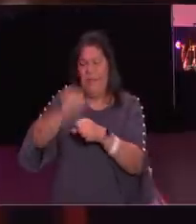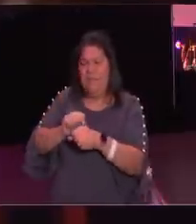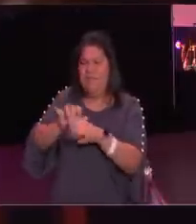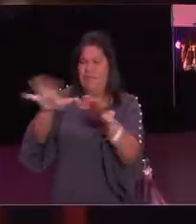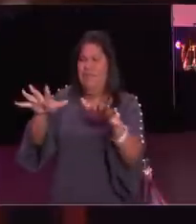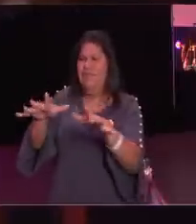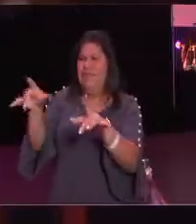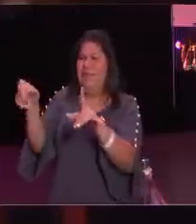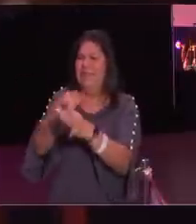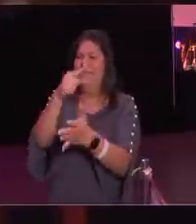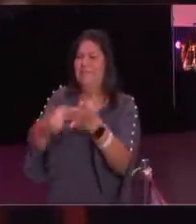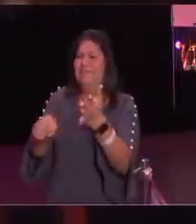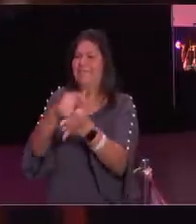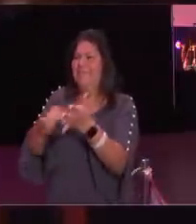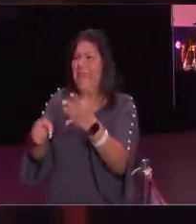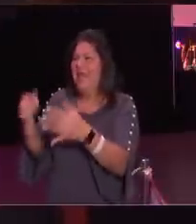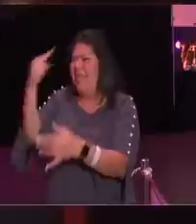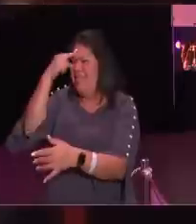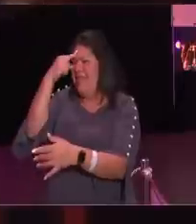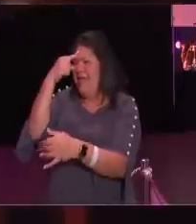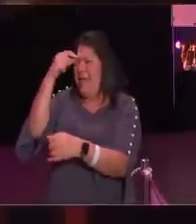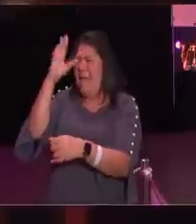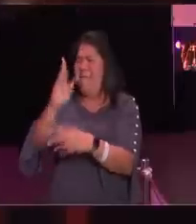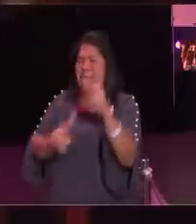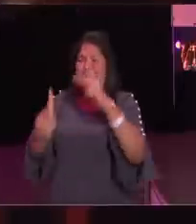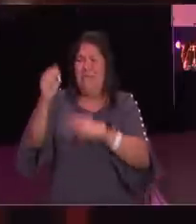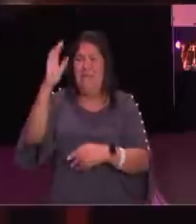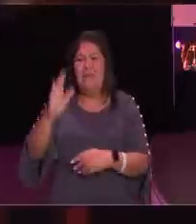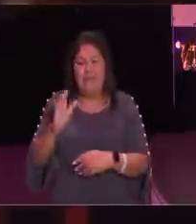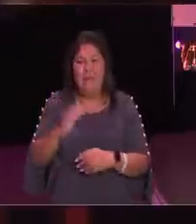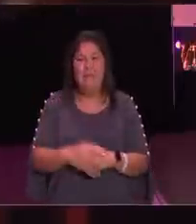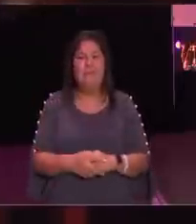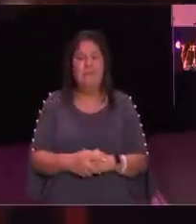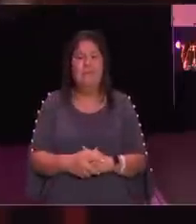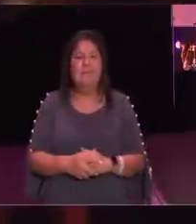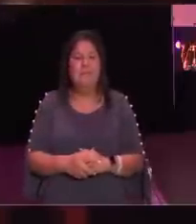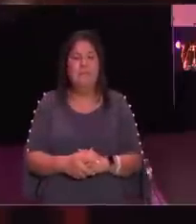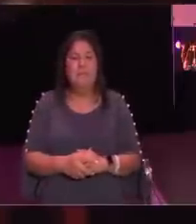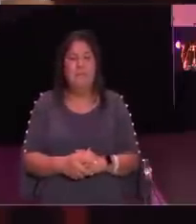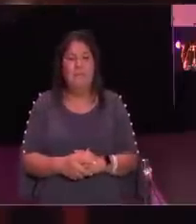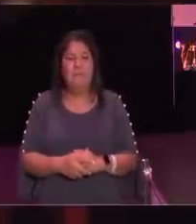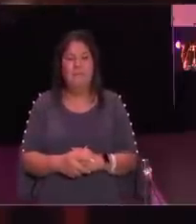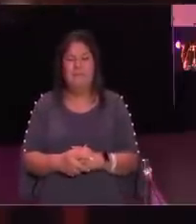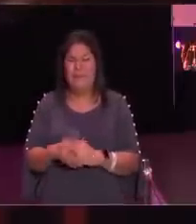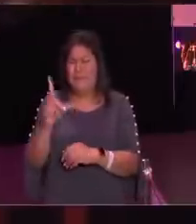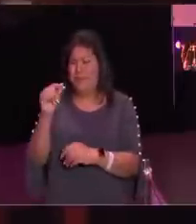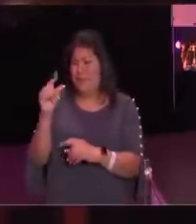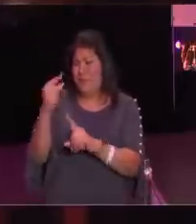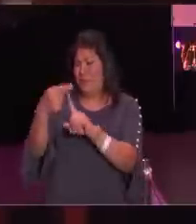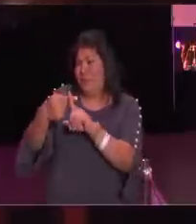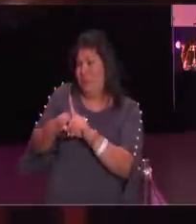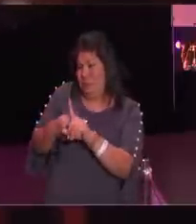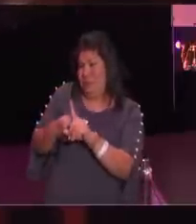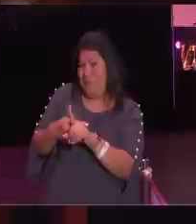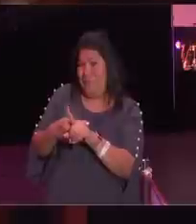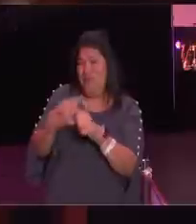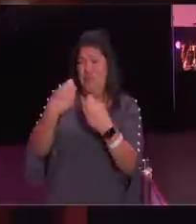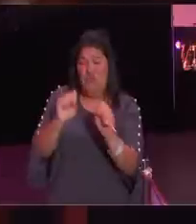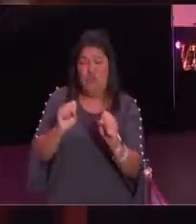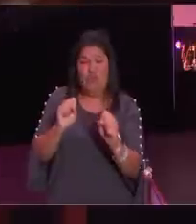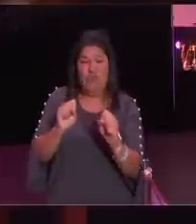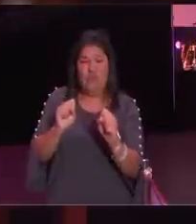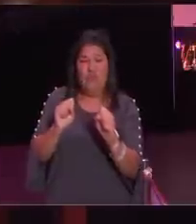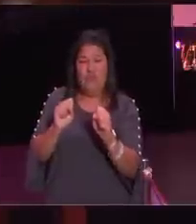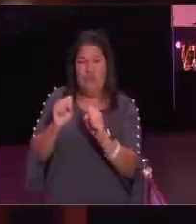unleashed an assault on the mind of God's people. For the last 20 months, he's been trying to